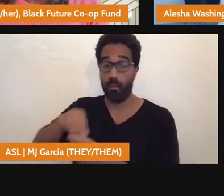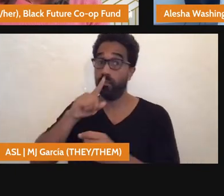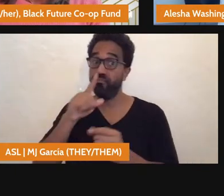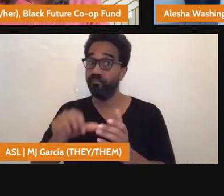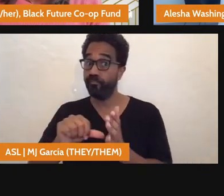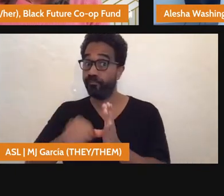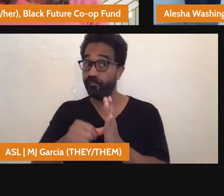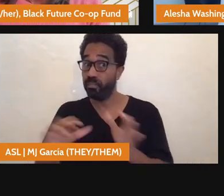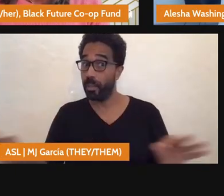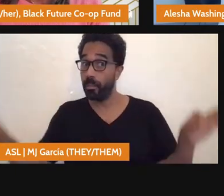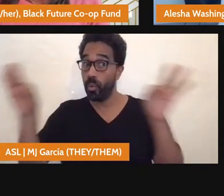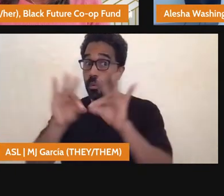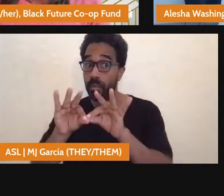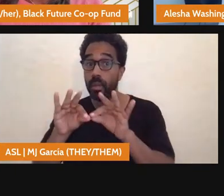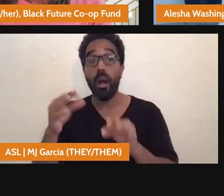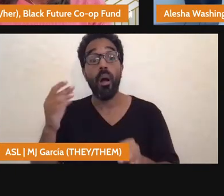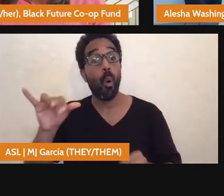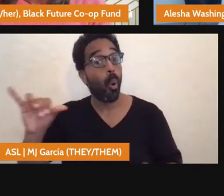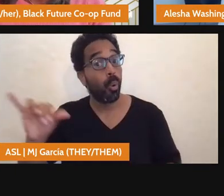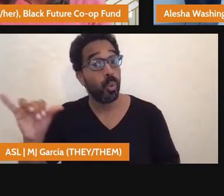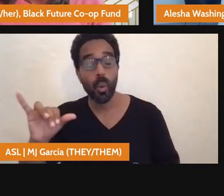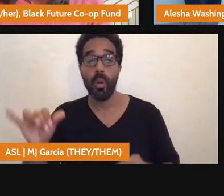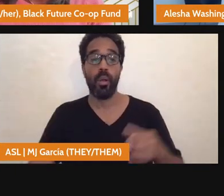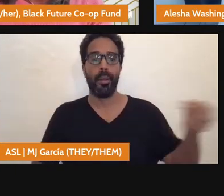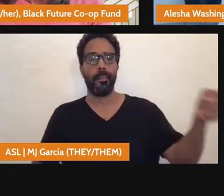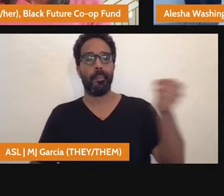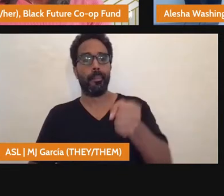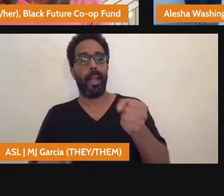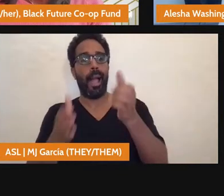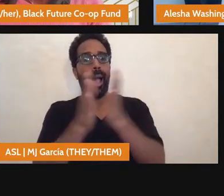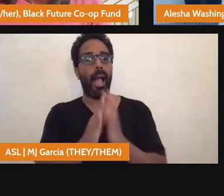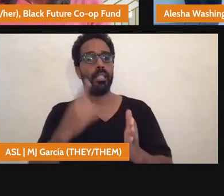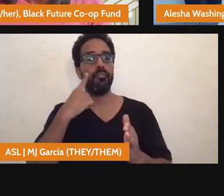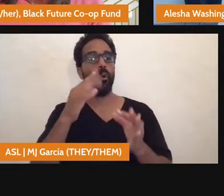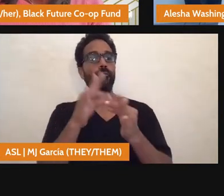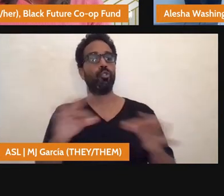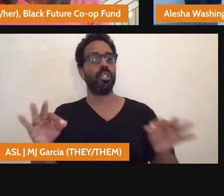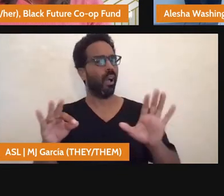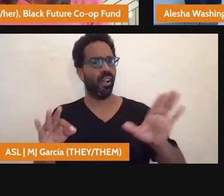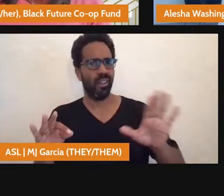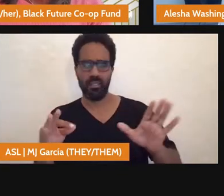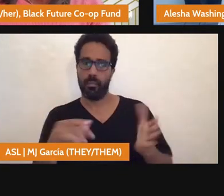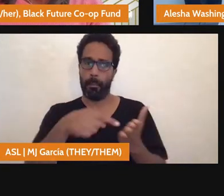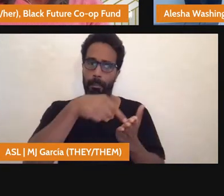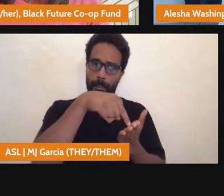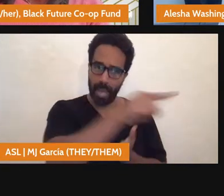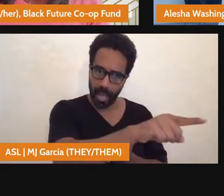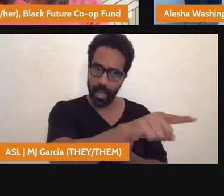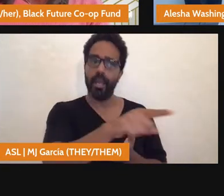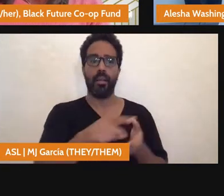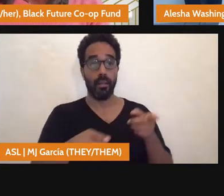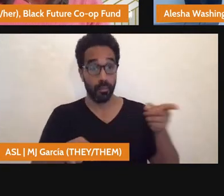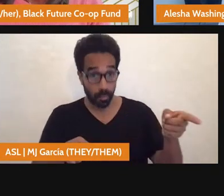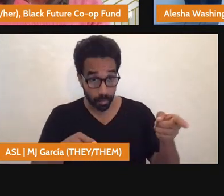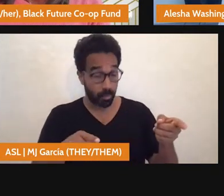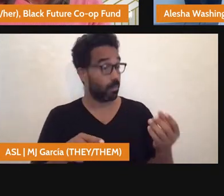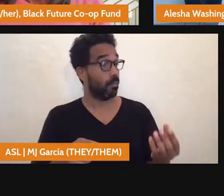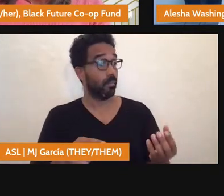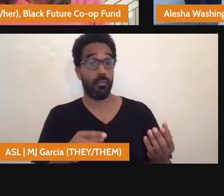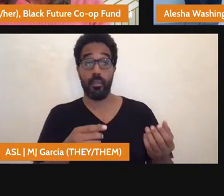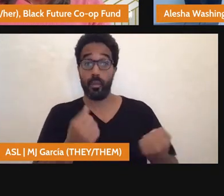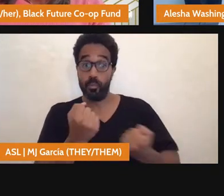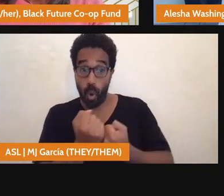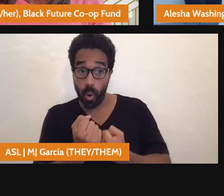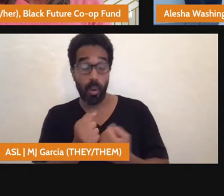for their knowledge and not be exploitive. I think that starts to build, you know, that trust that, okay, I've been a part of